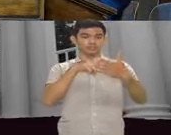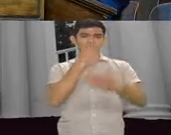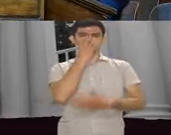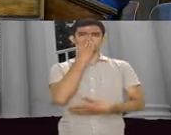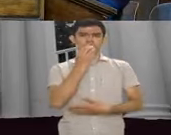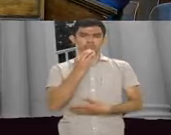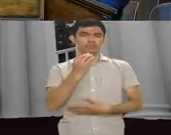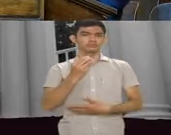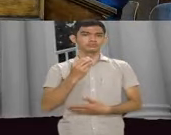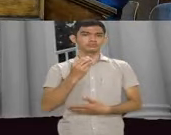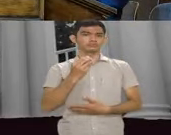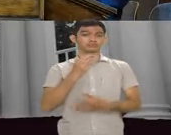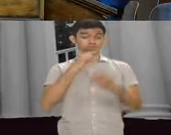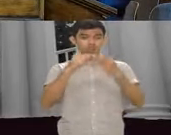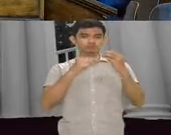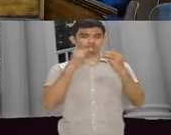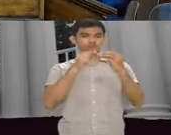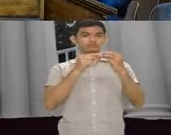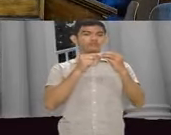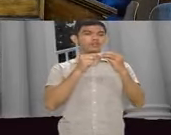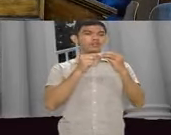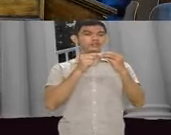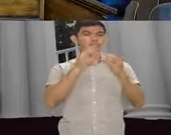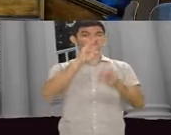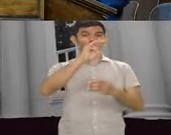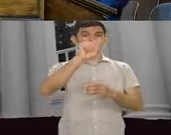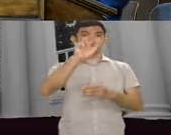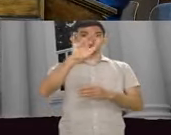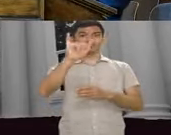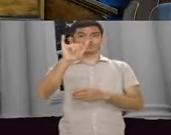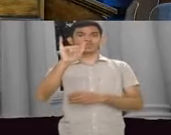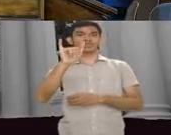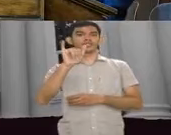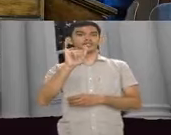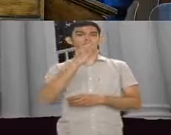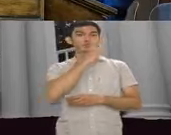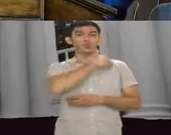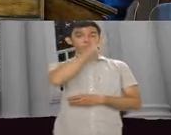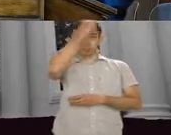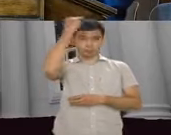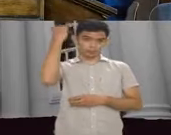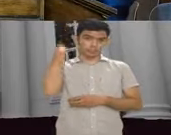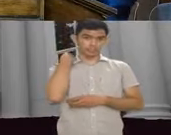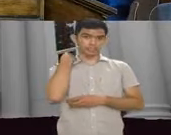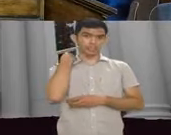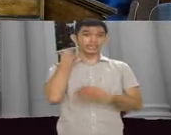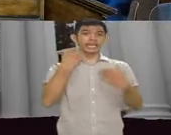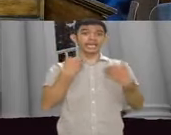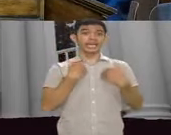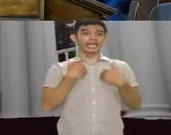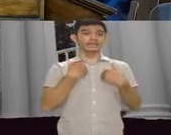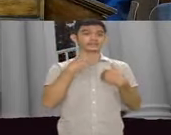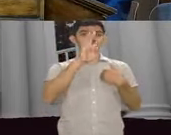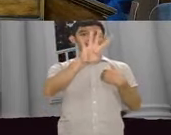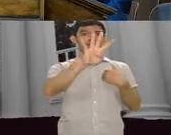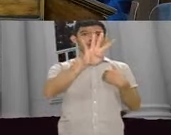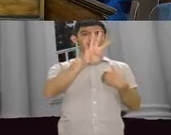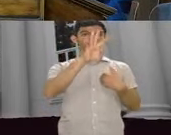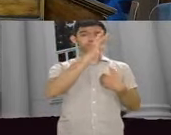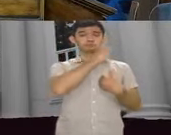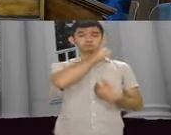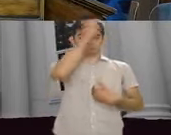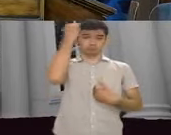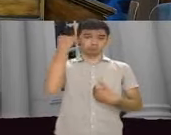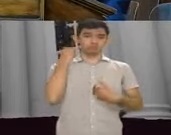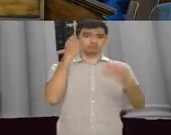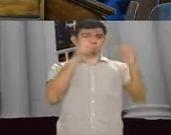few things about the Catechism of Mary. I downloaded this. Now, there are four Marian dogmas